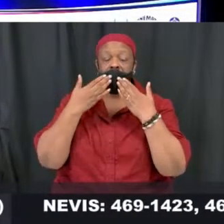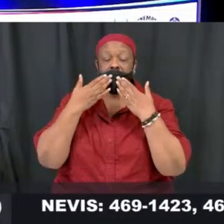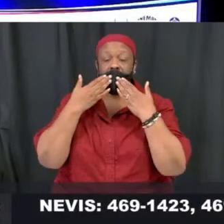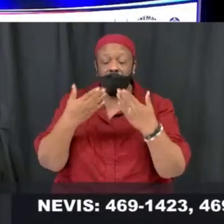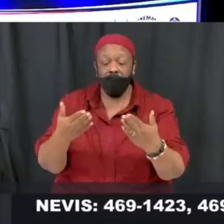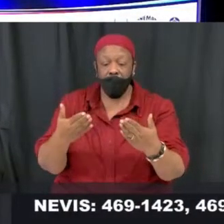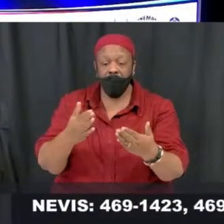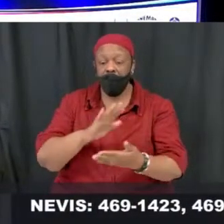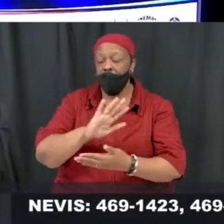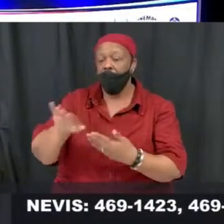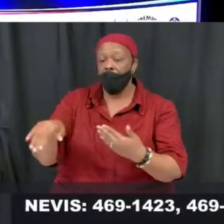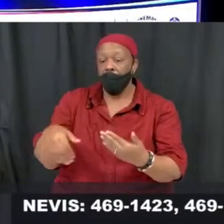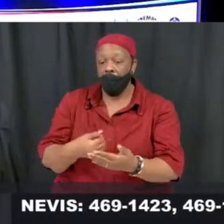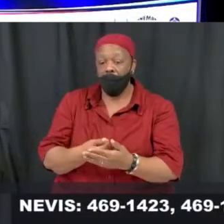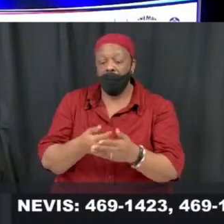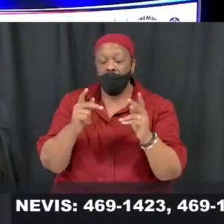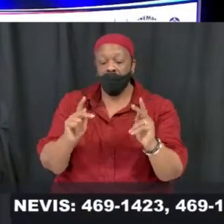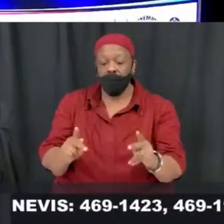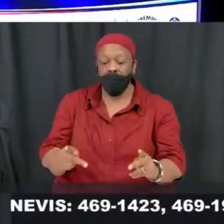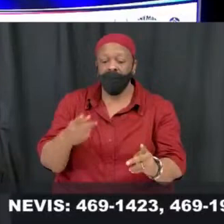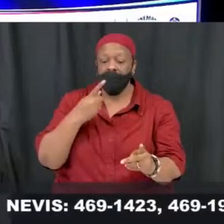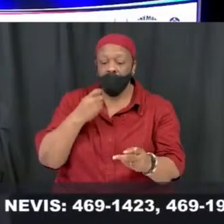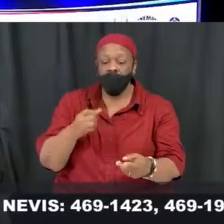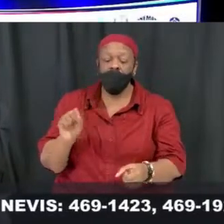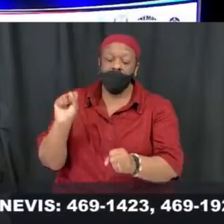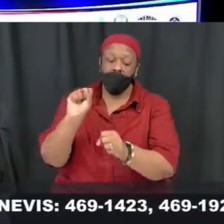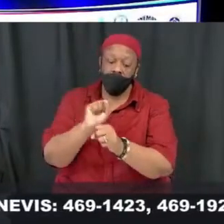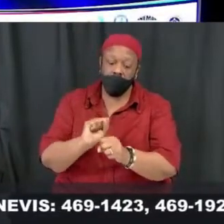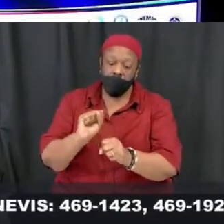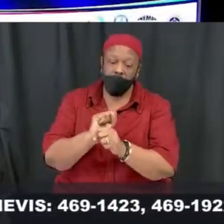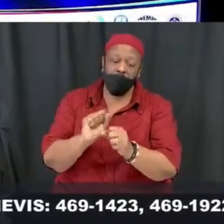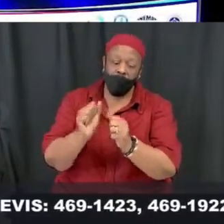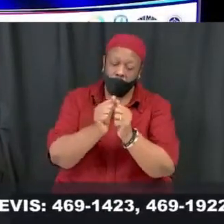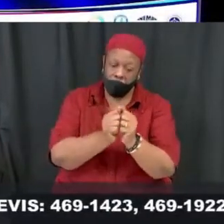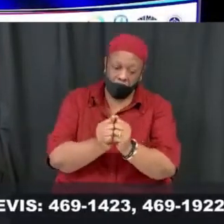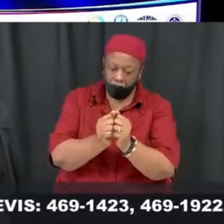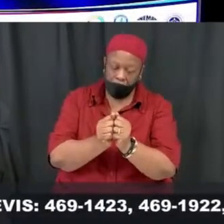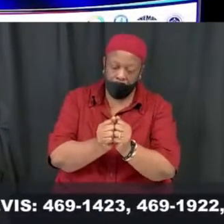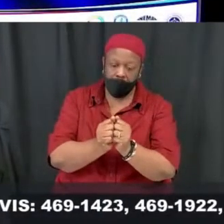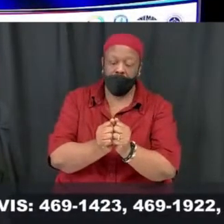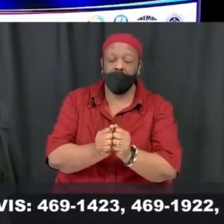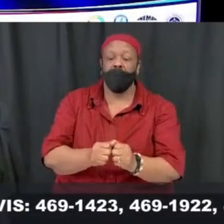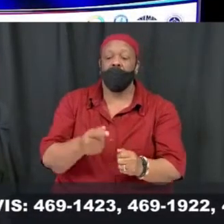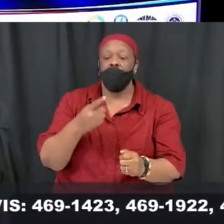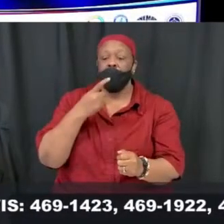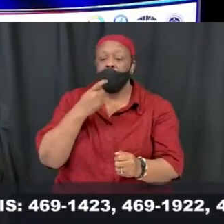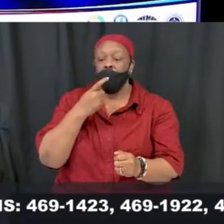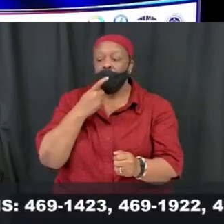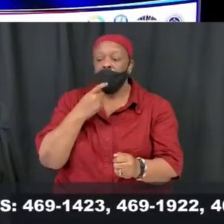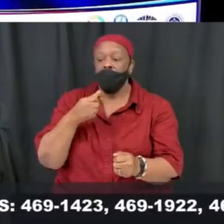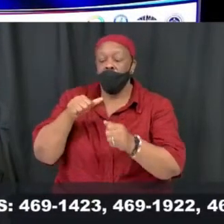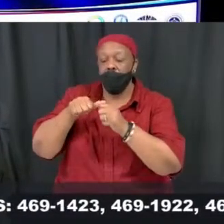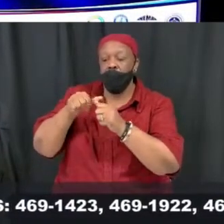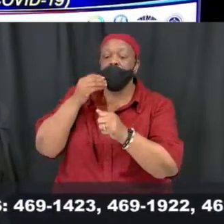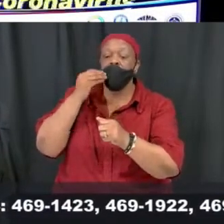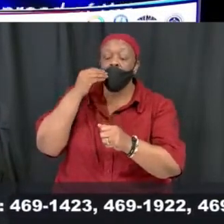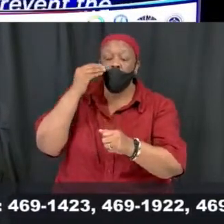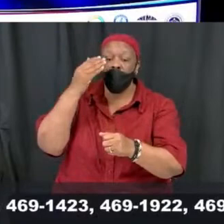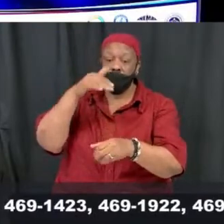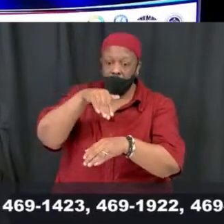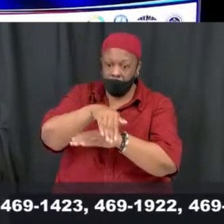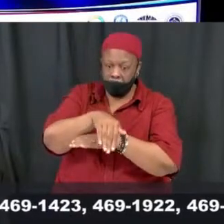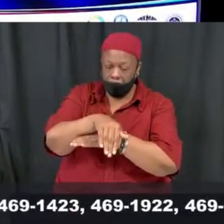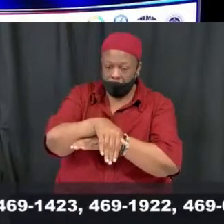residents, so far for their cooperation during this period of restricted movement at night. We